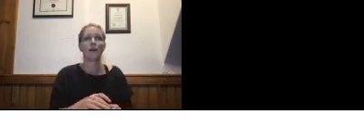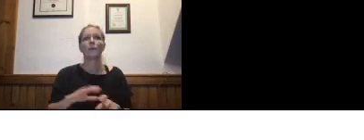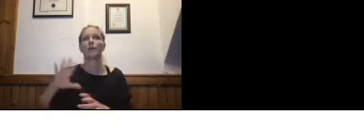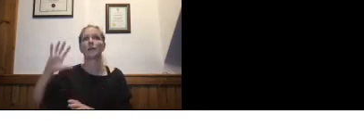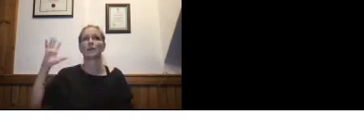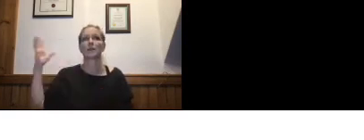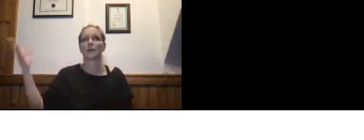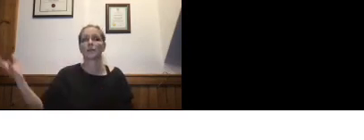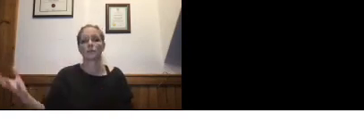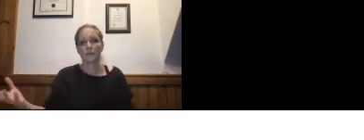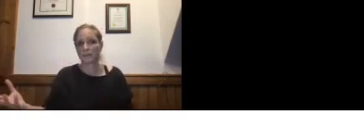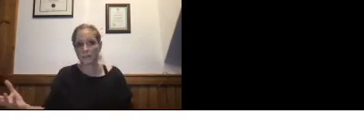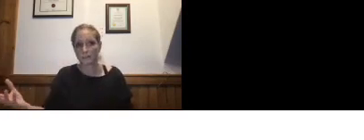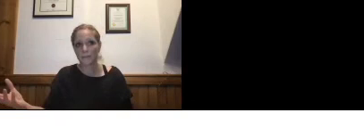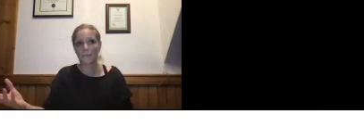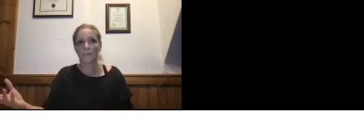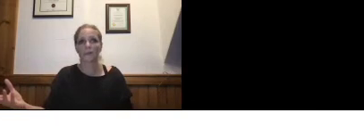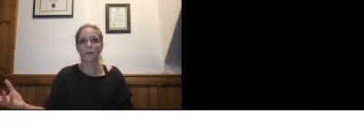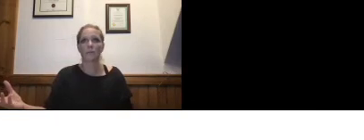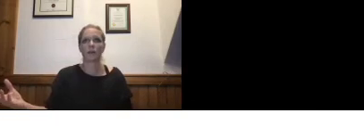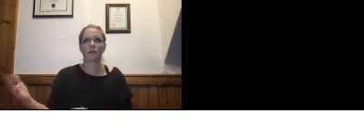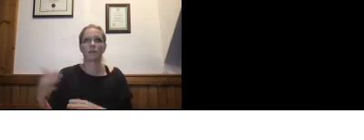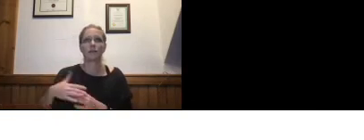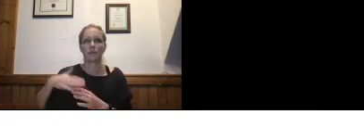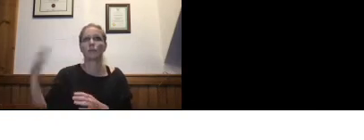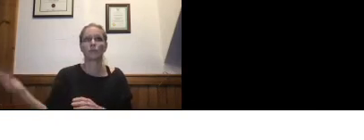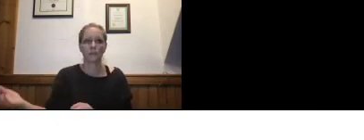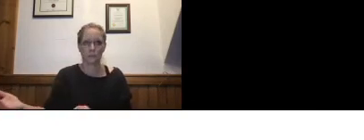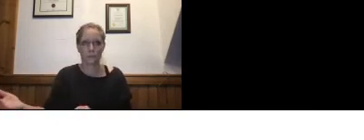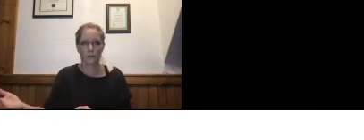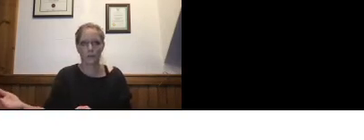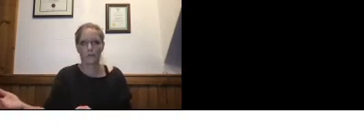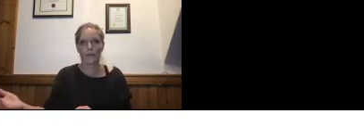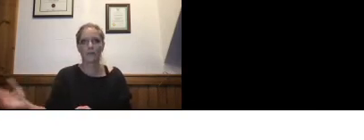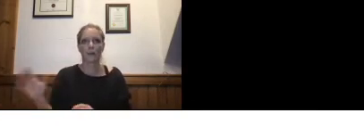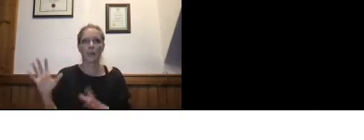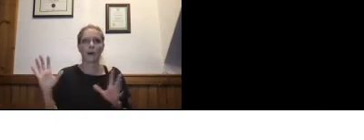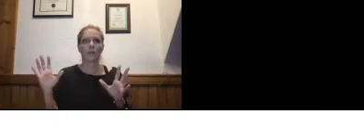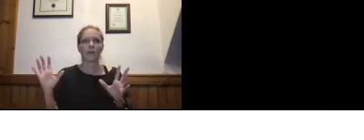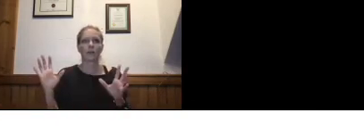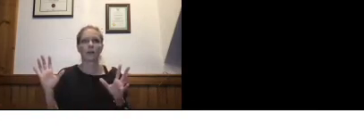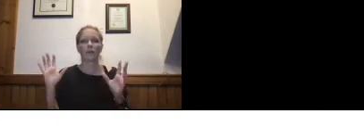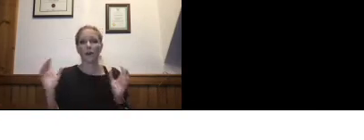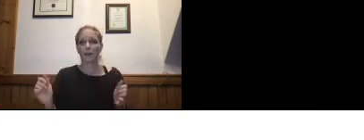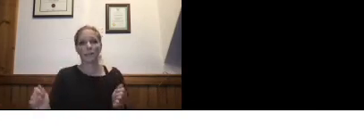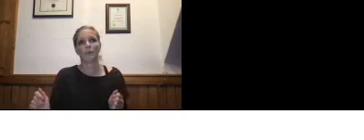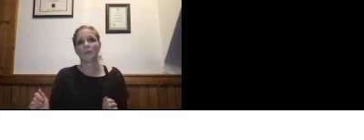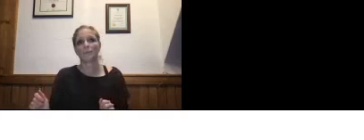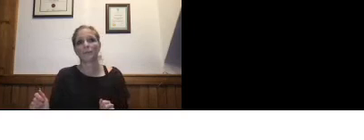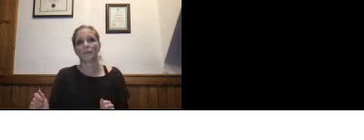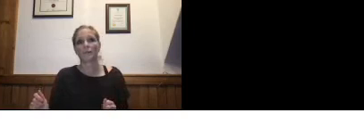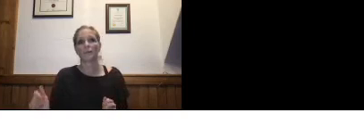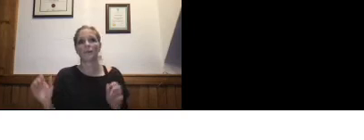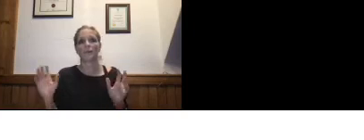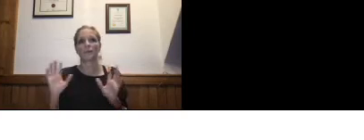or whether it's treating symptoms and just improving quality of life. There are a lot of companies